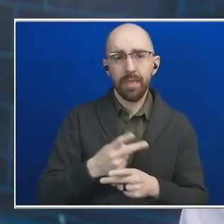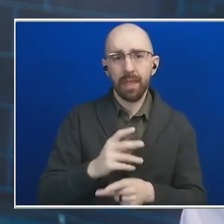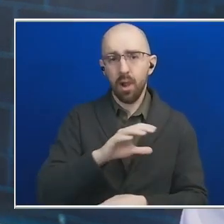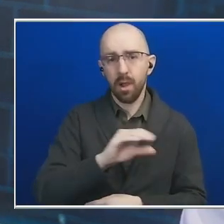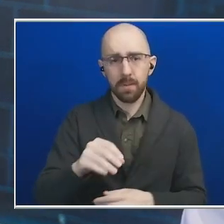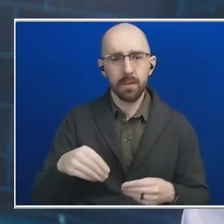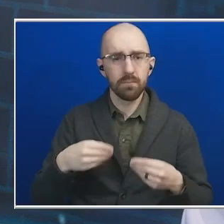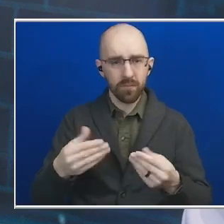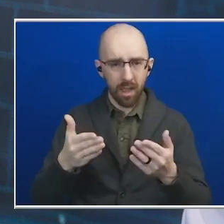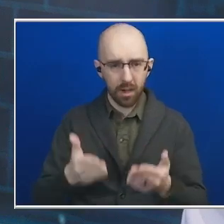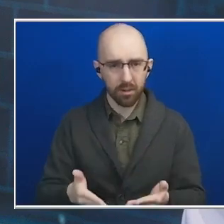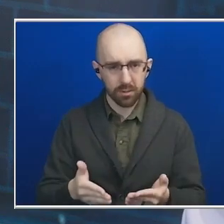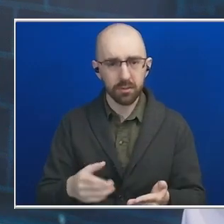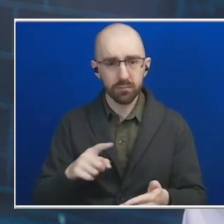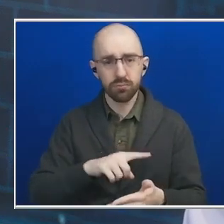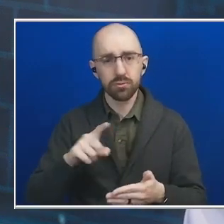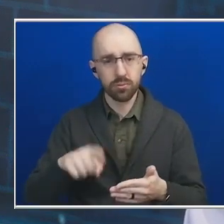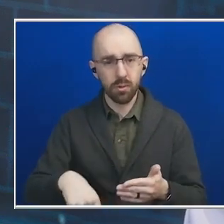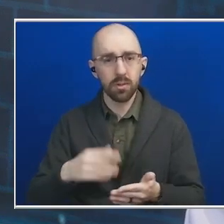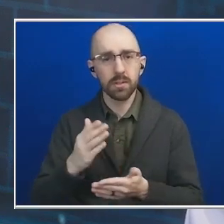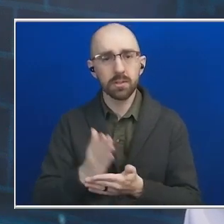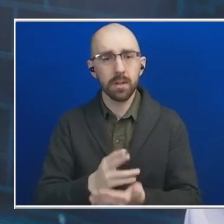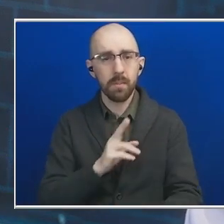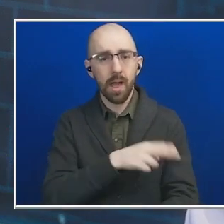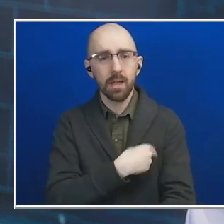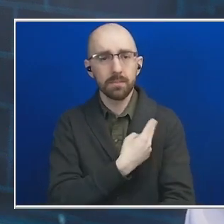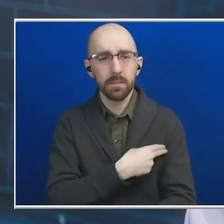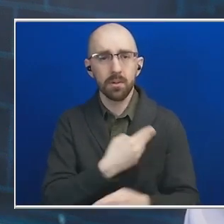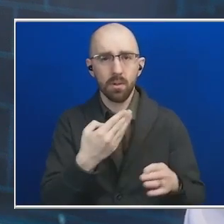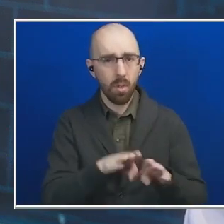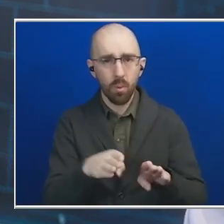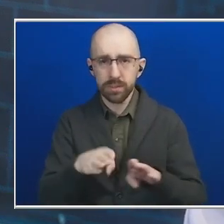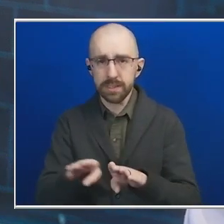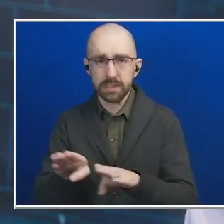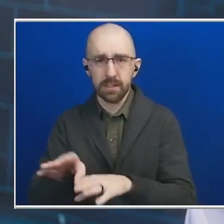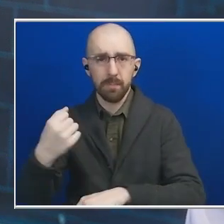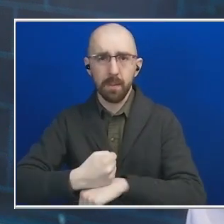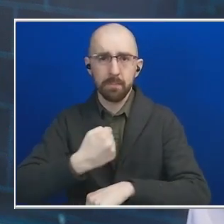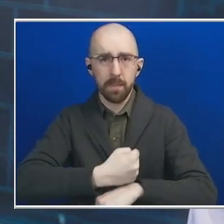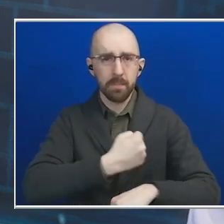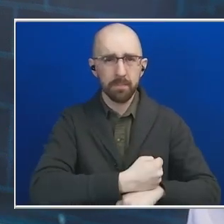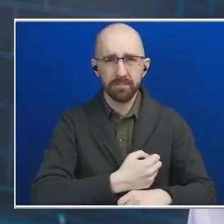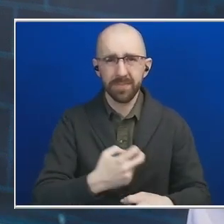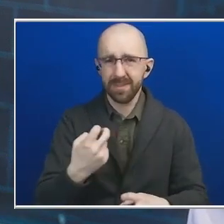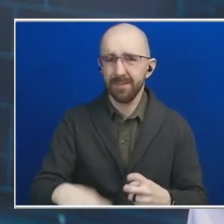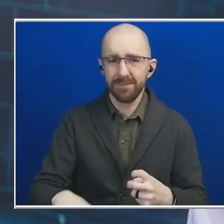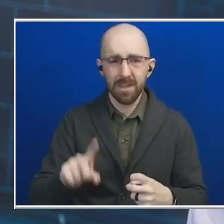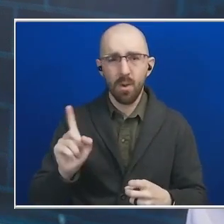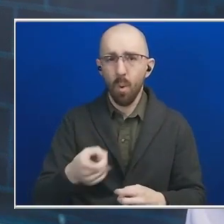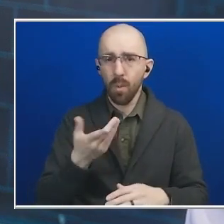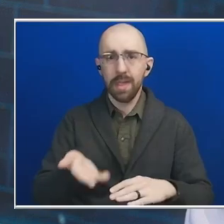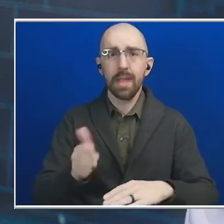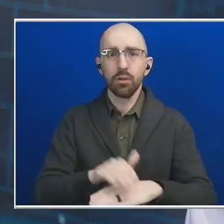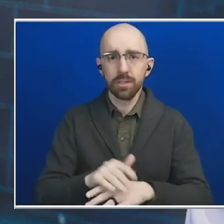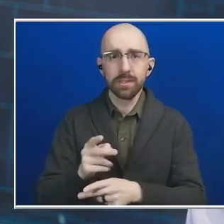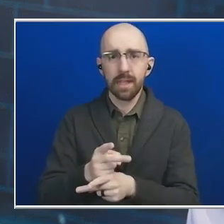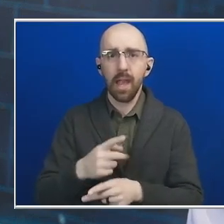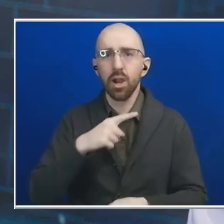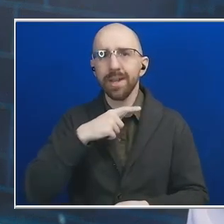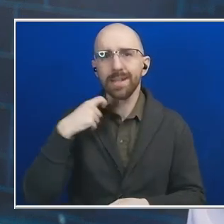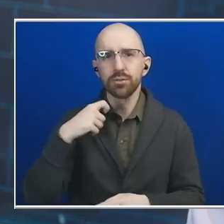a result, some hospitals are closing out there, and it's become very difficult, and that's only going to increase the care deserts out there. So